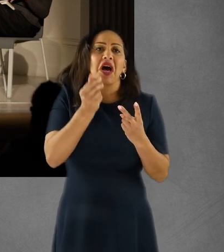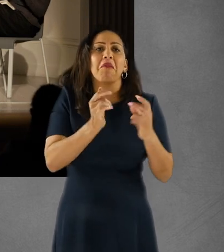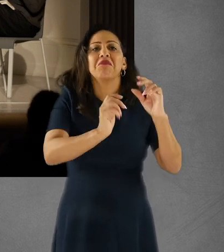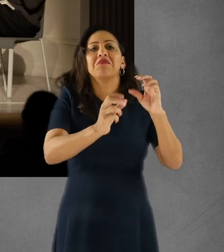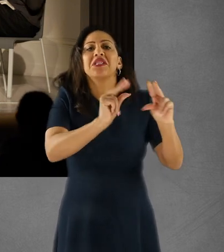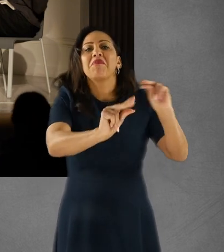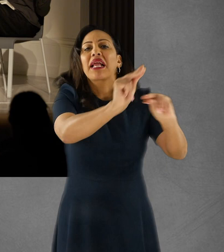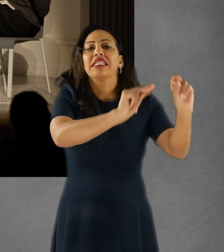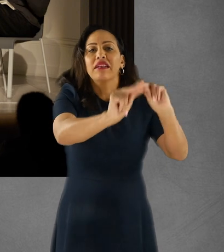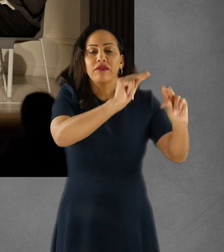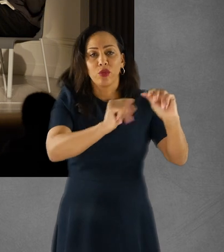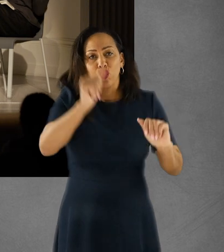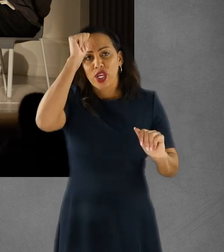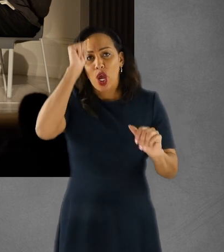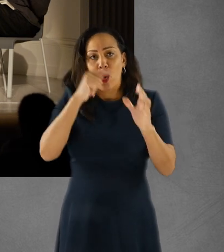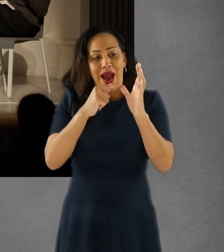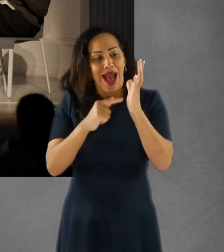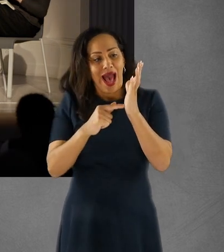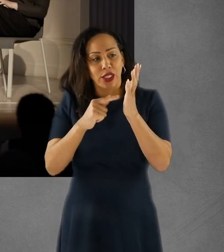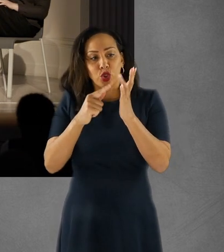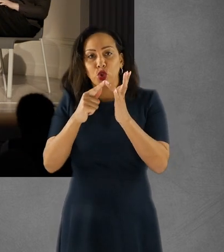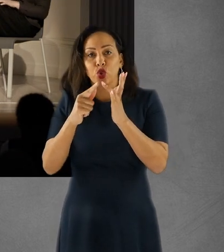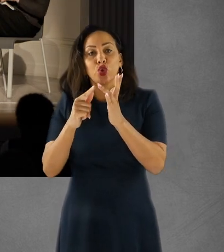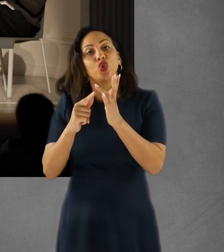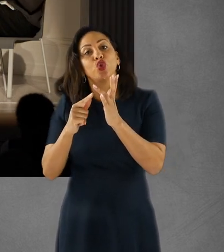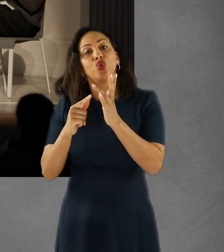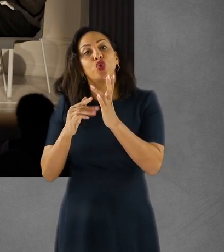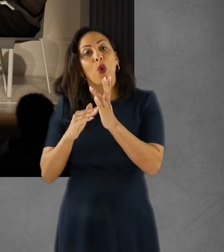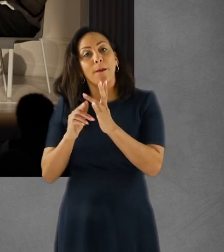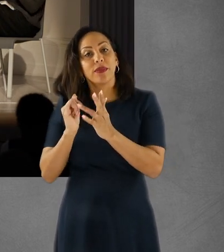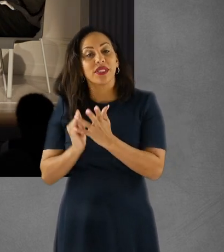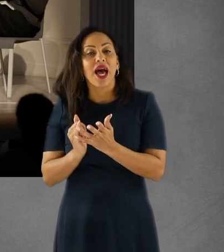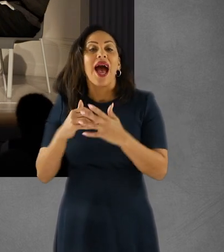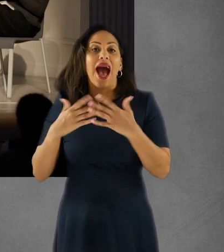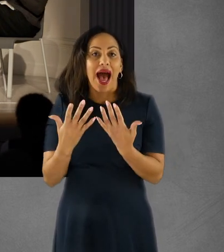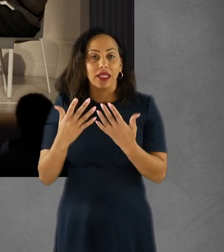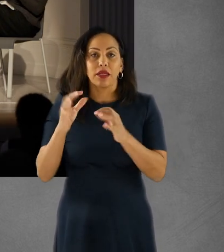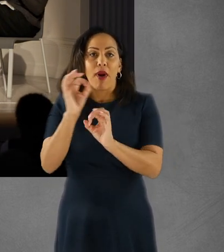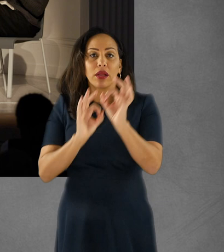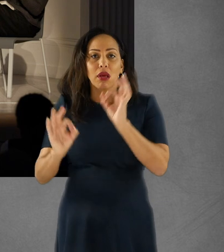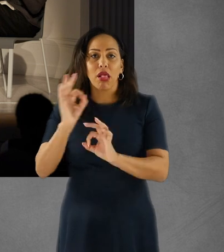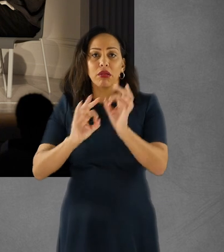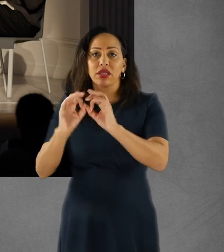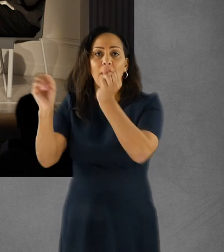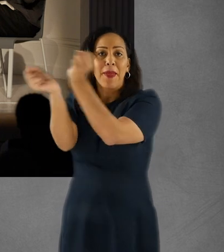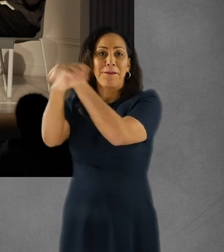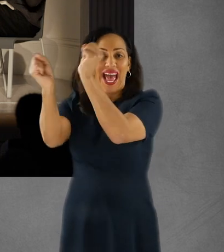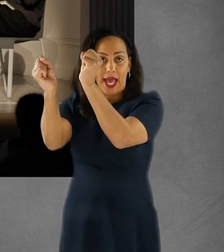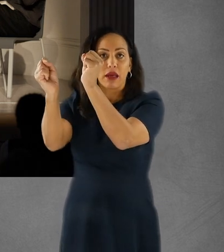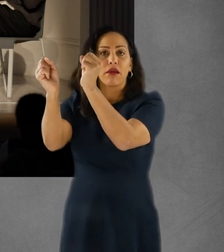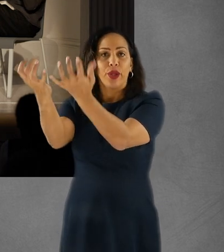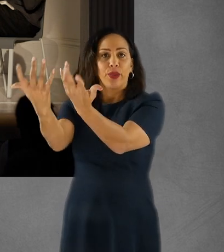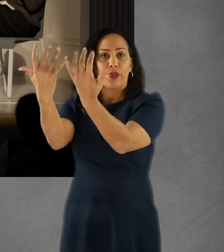biological forms that were formed in the Big Bang. And there's a line in the libretto that talks about, you know,